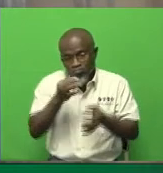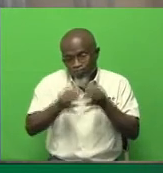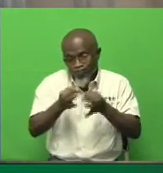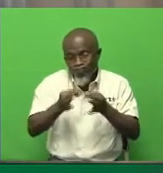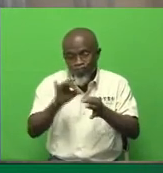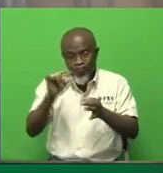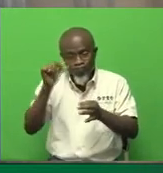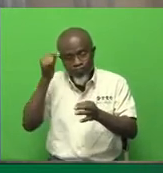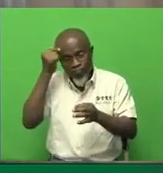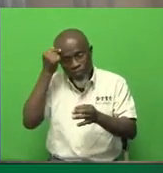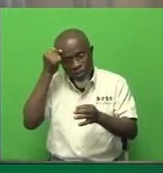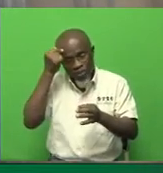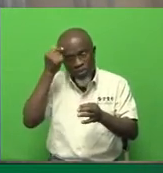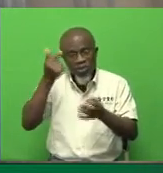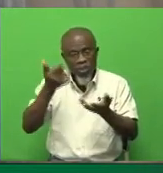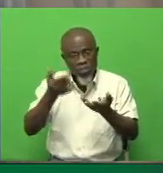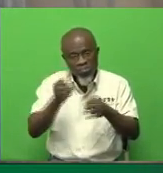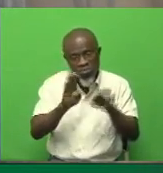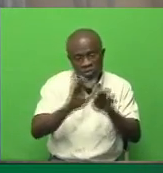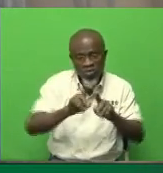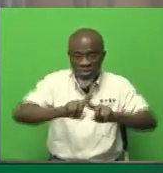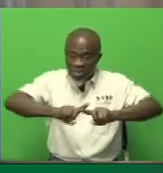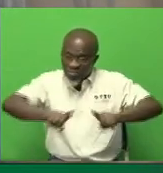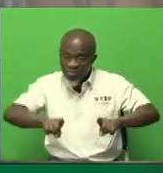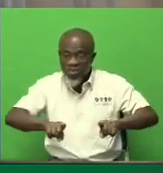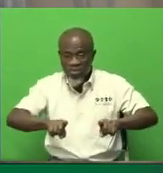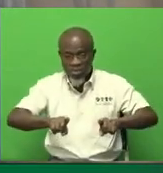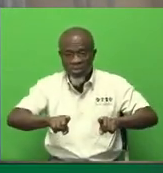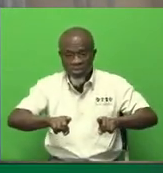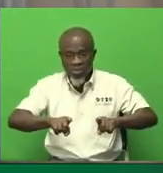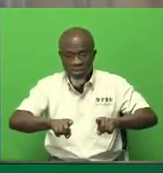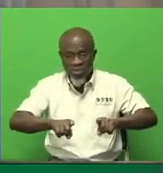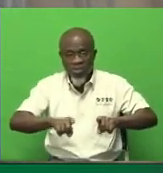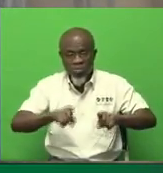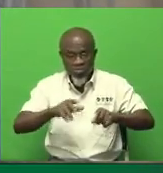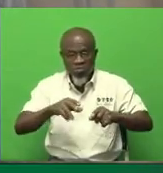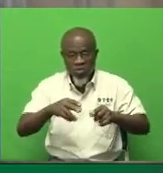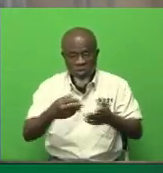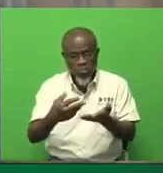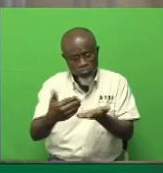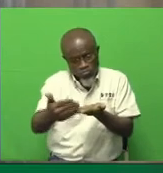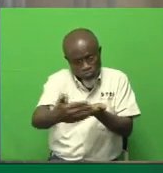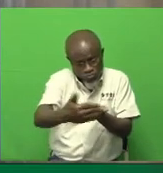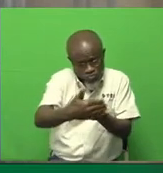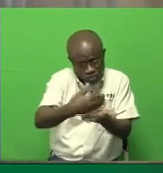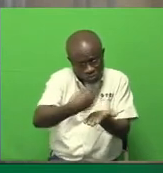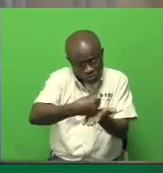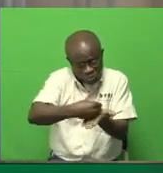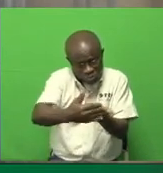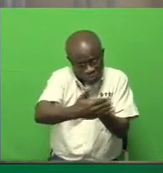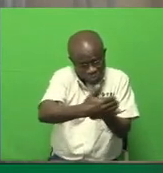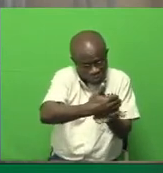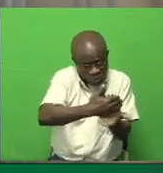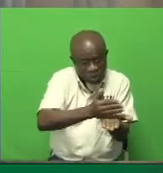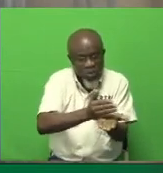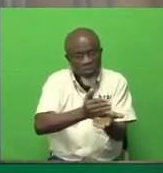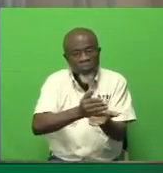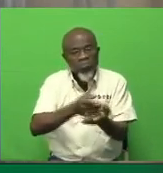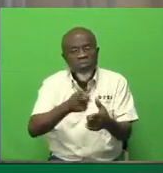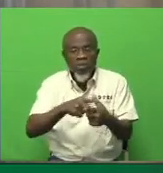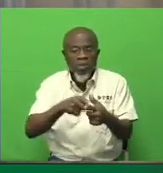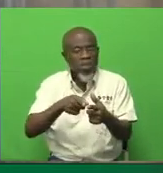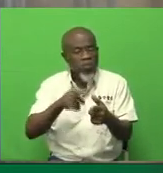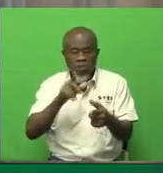operated differently in the expenditure patterns and in the revenue earning streams to gain revenue this would not have become